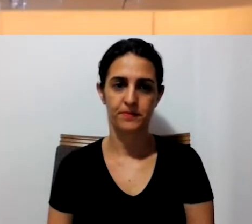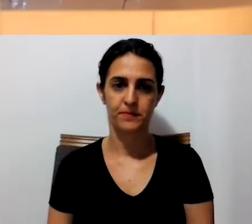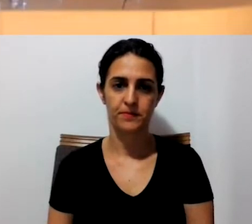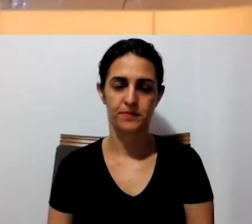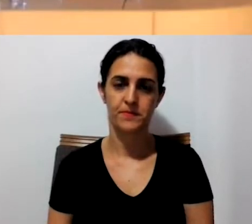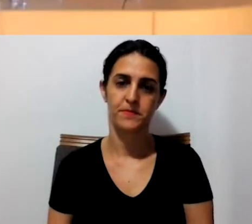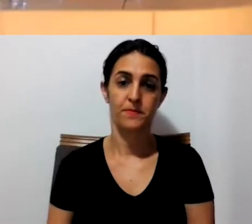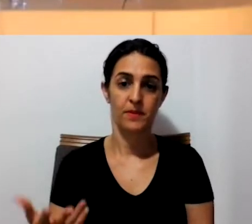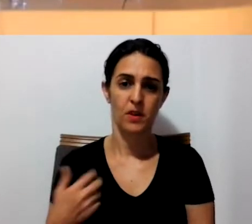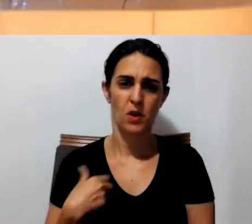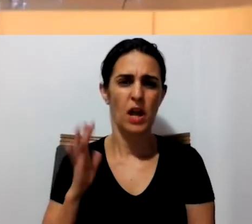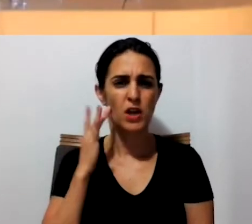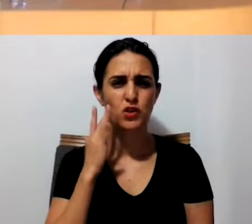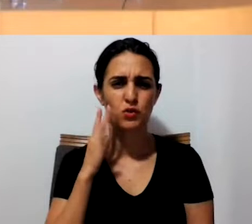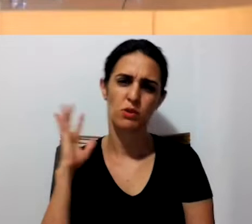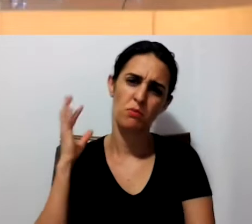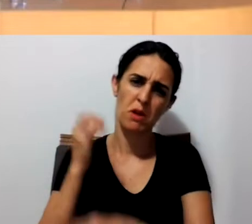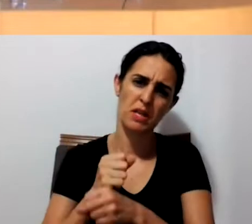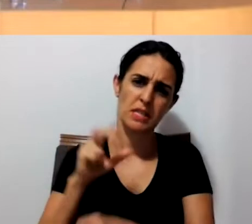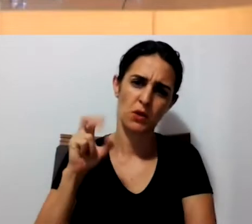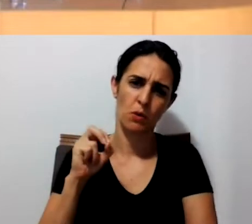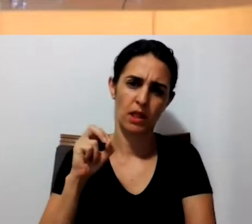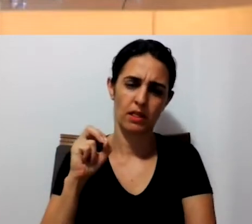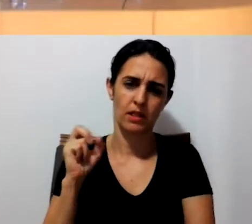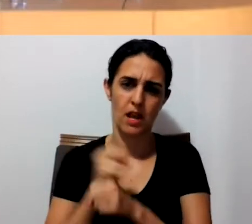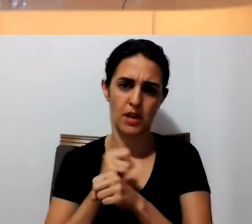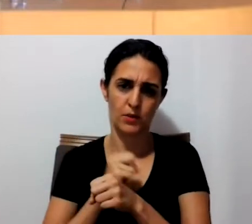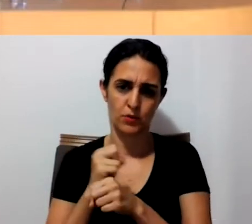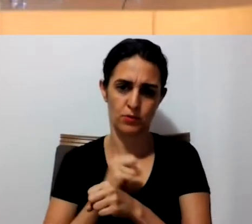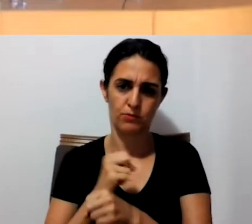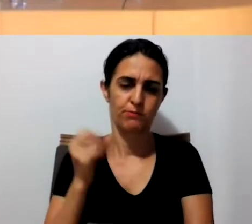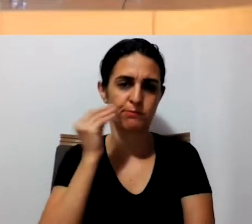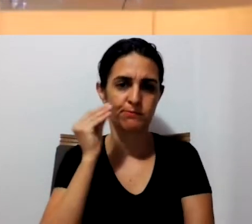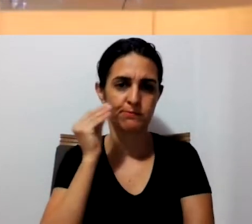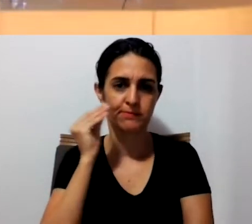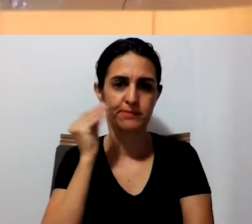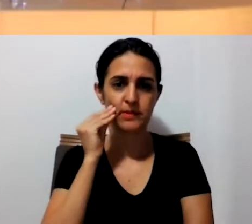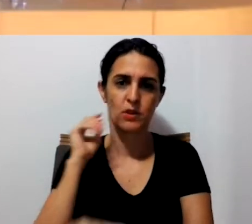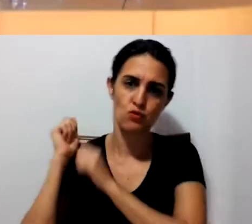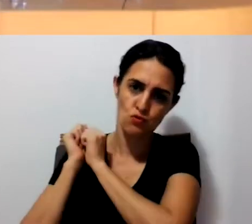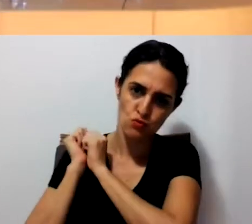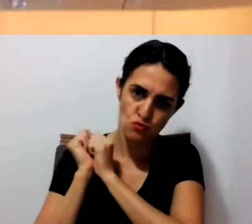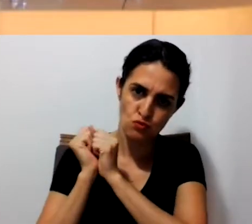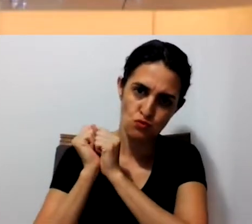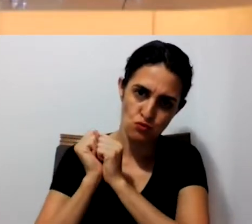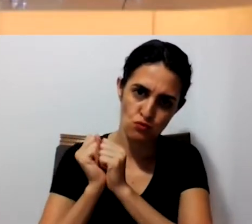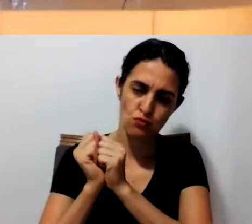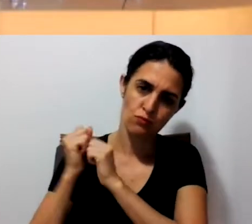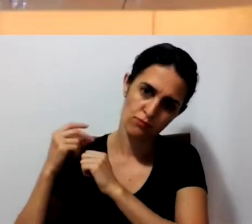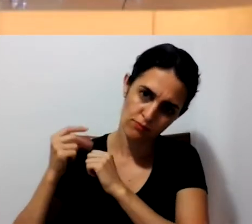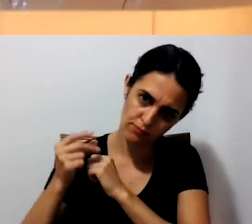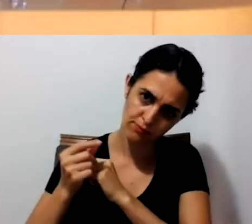country. It aligns a country with the world-class standards in many fields, with taxation,